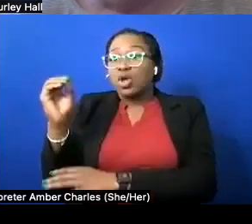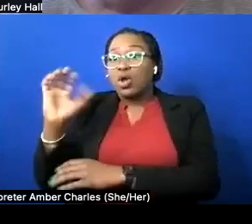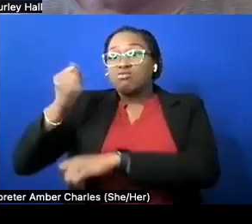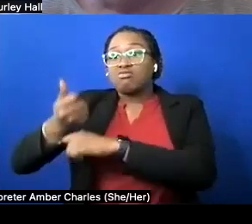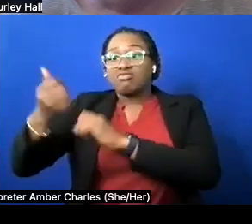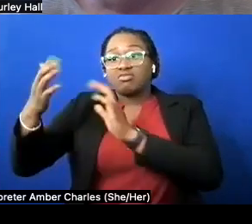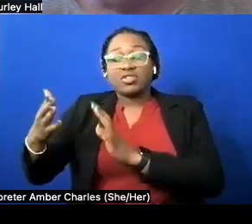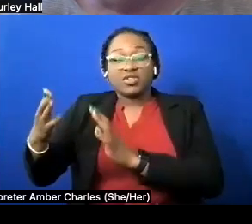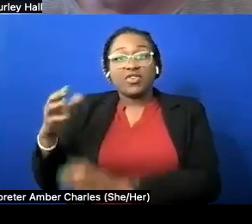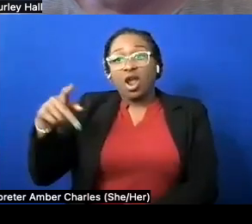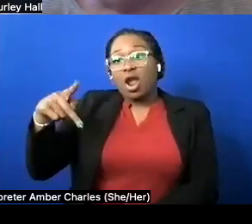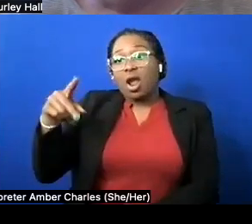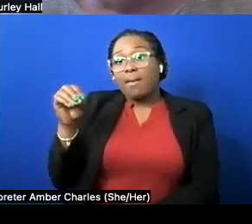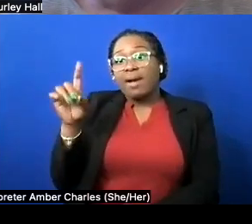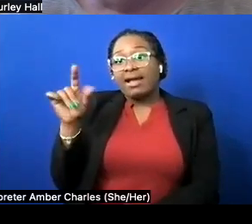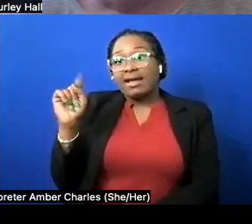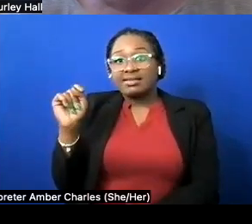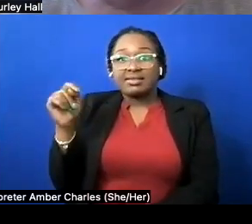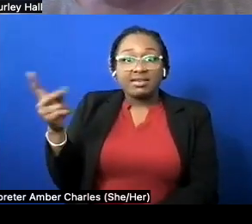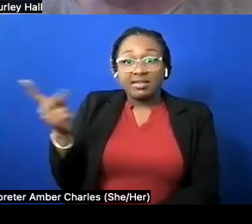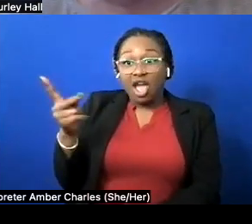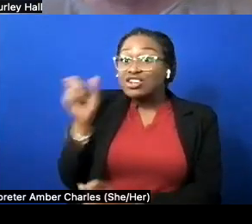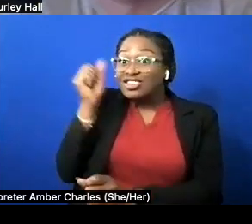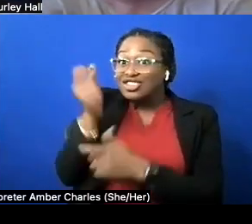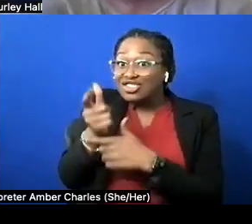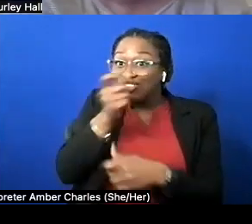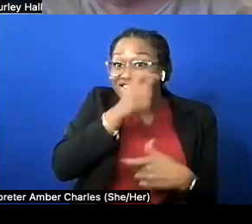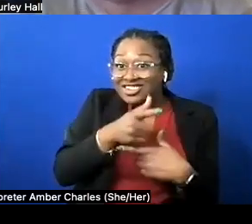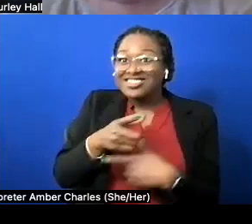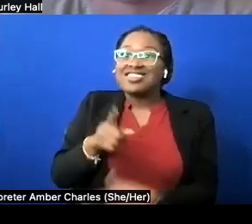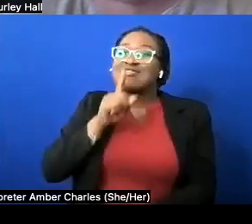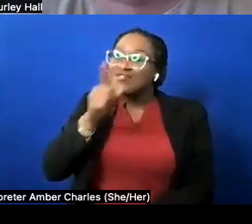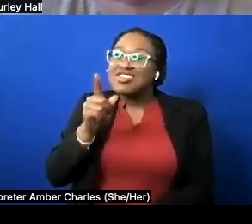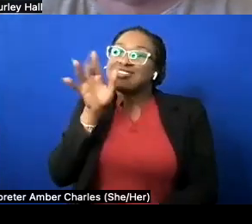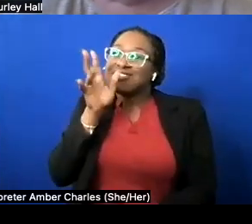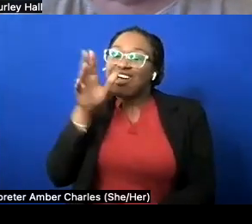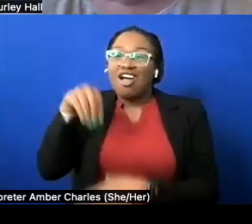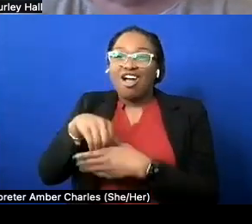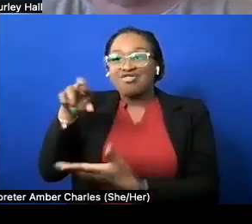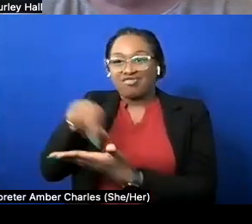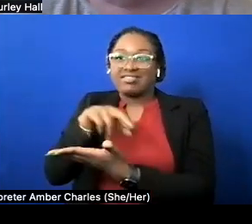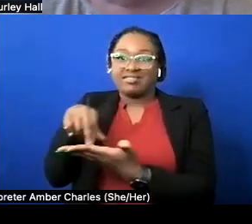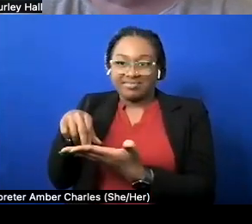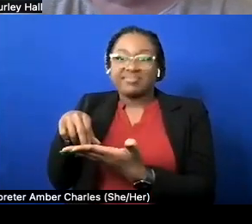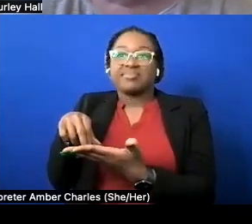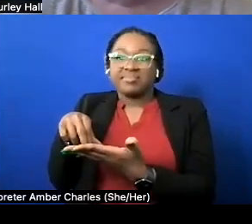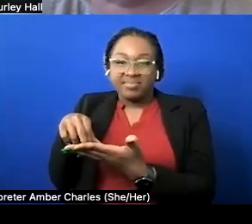If y'all did not know, they are sisters. And the host of Real Talk on Racism. A